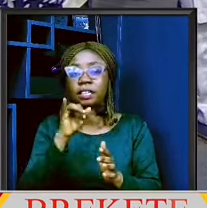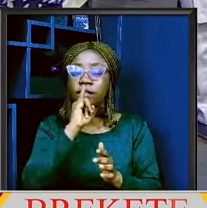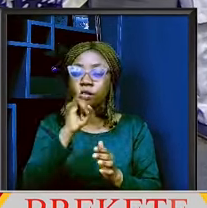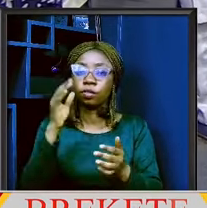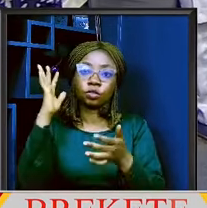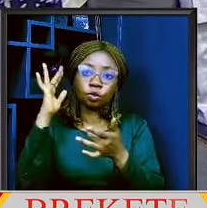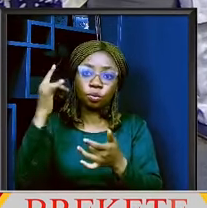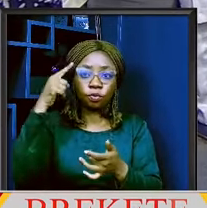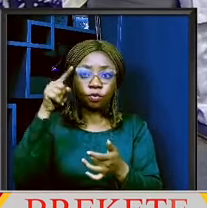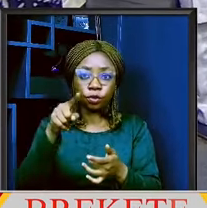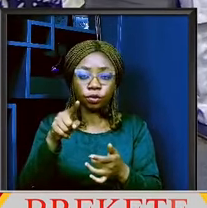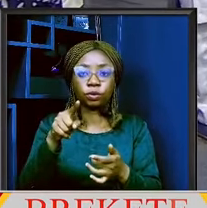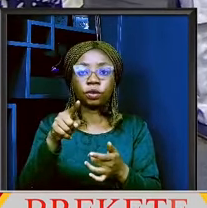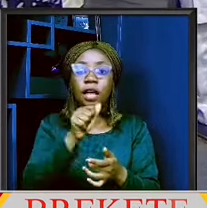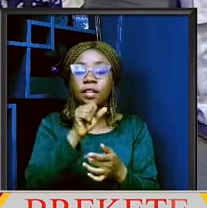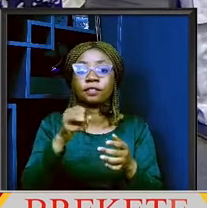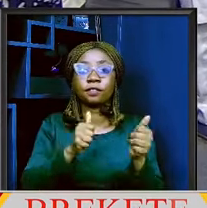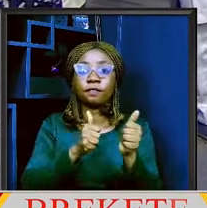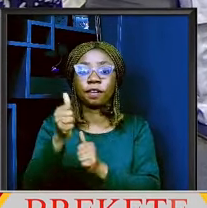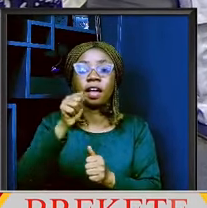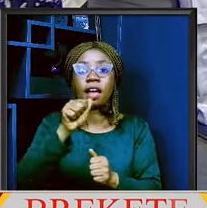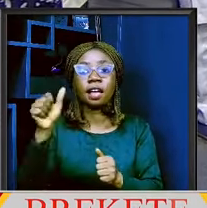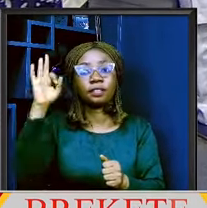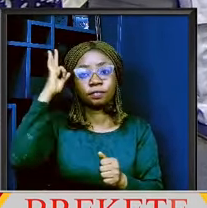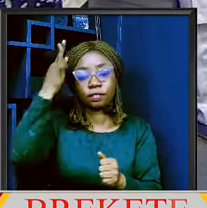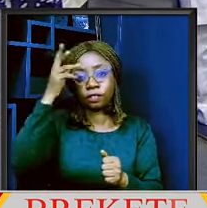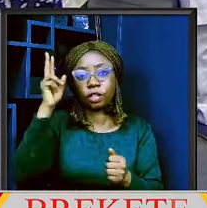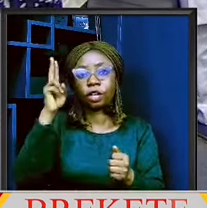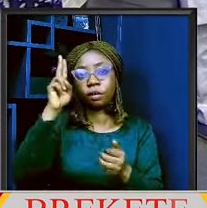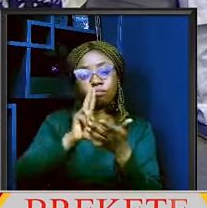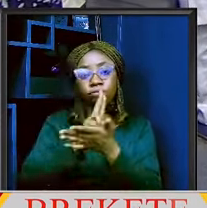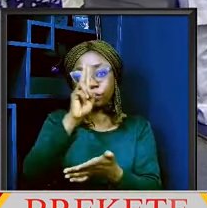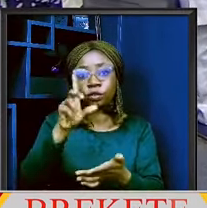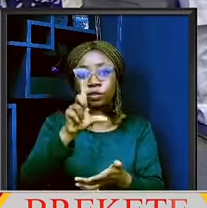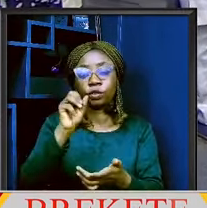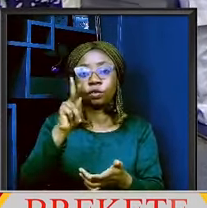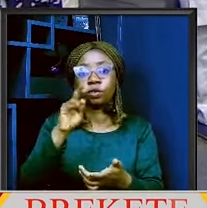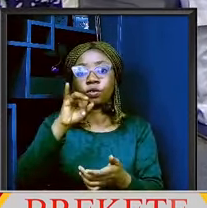for you as far as Federal University Lokoja is concerned.